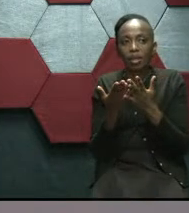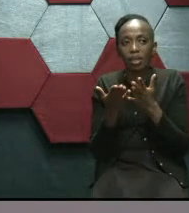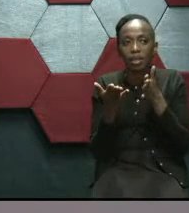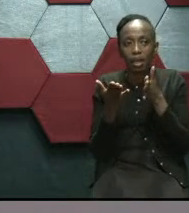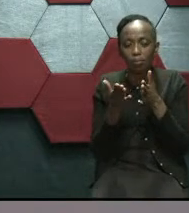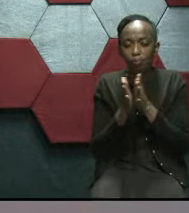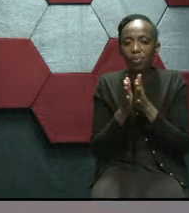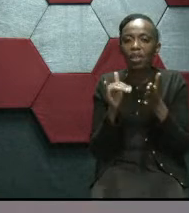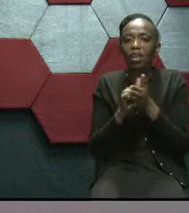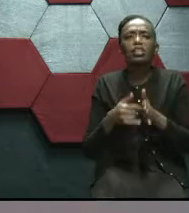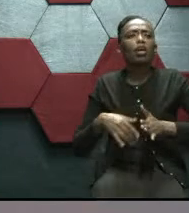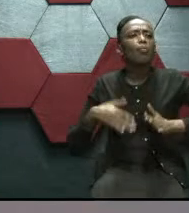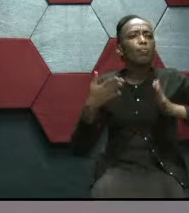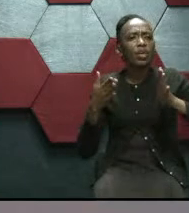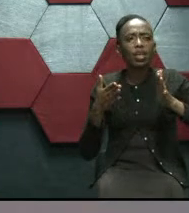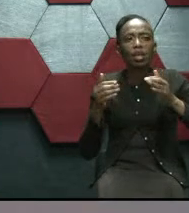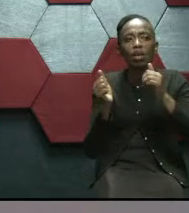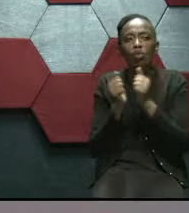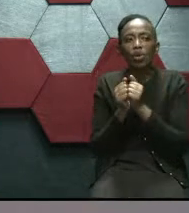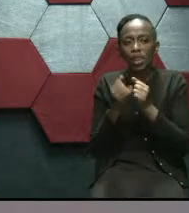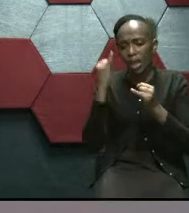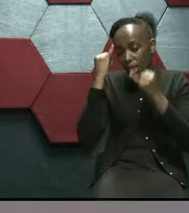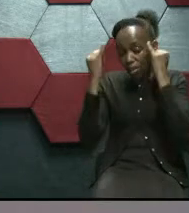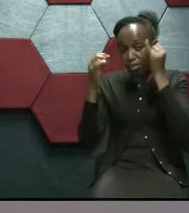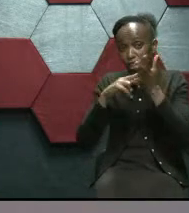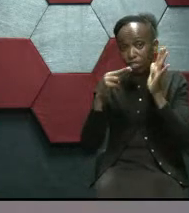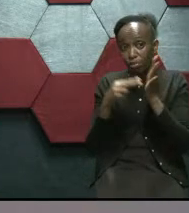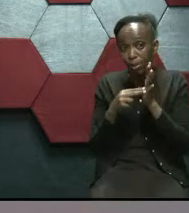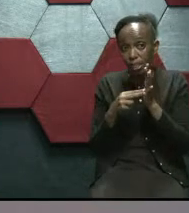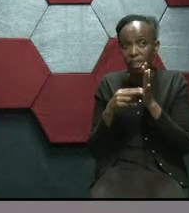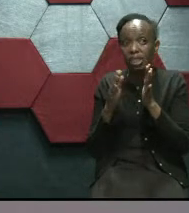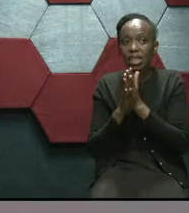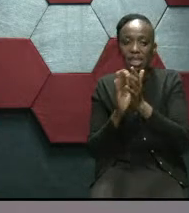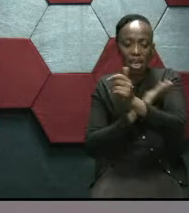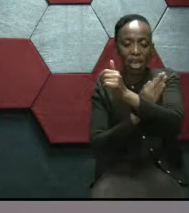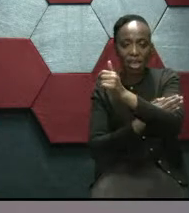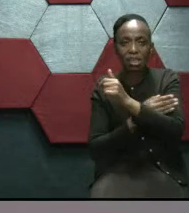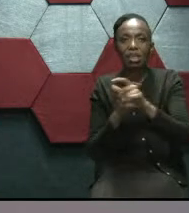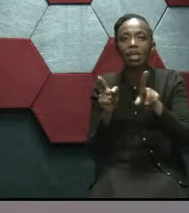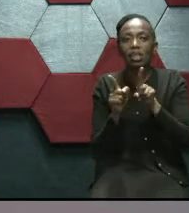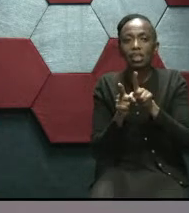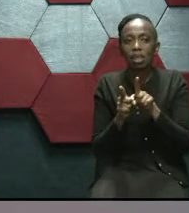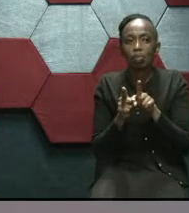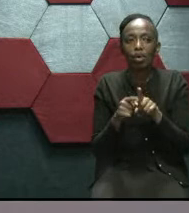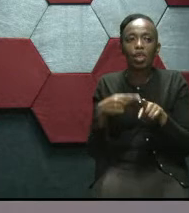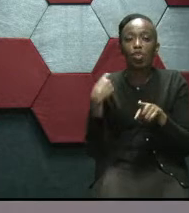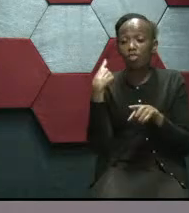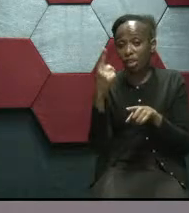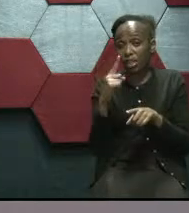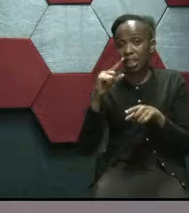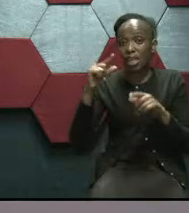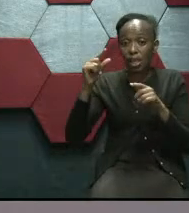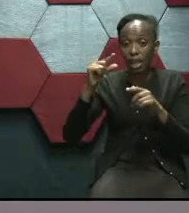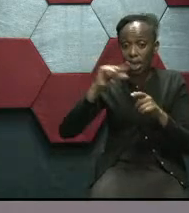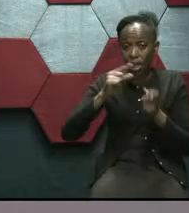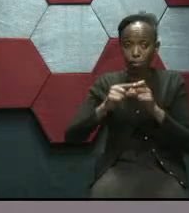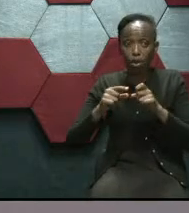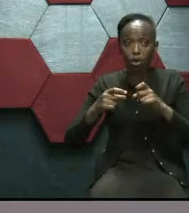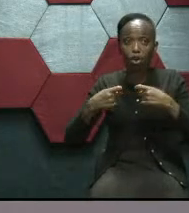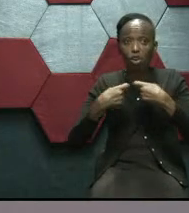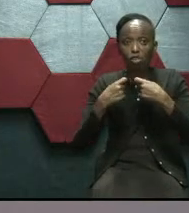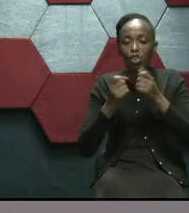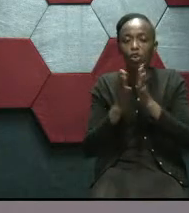second, that's the big one there, with the Innovative Project in Energy winner, with the #1 in the Chemical, Physical and